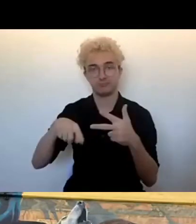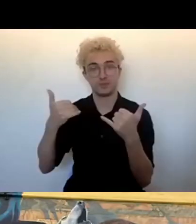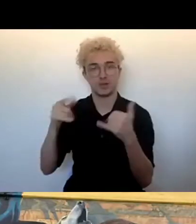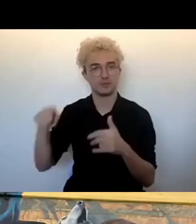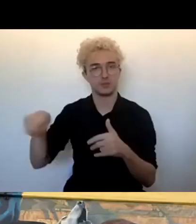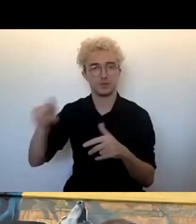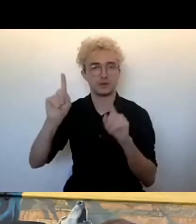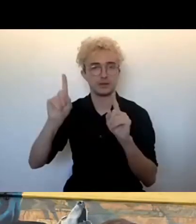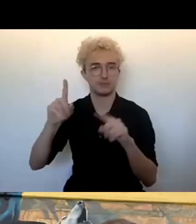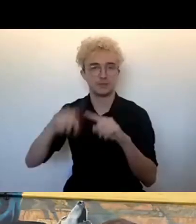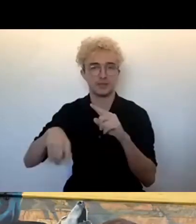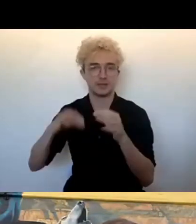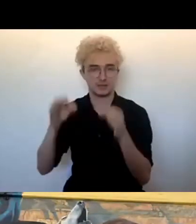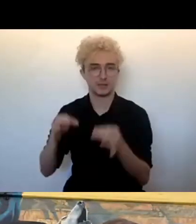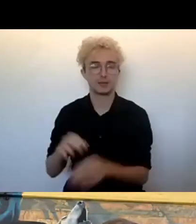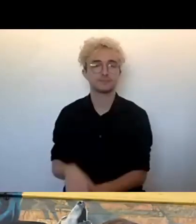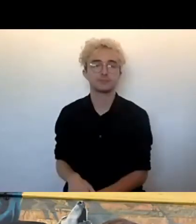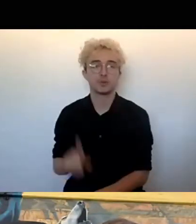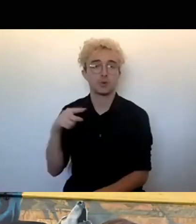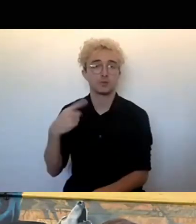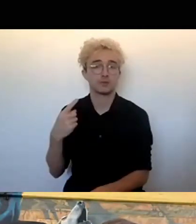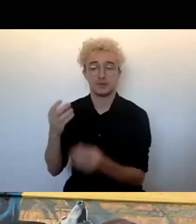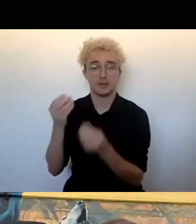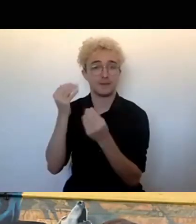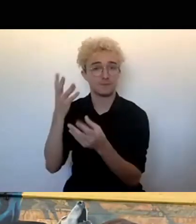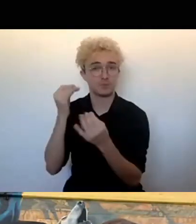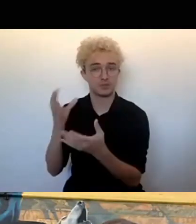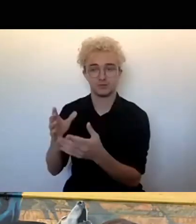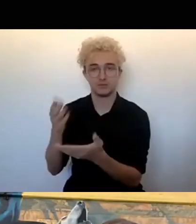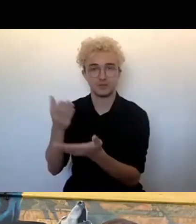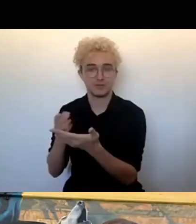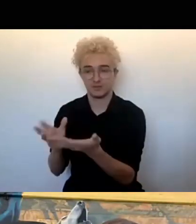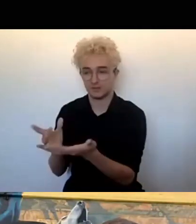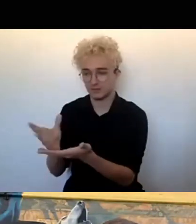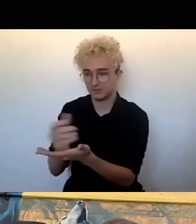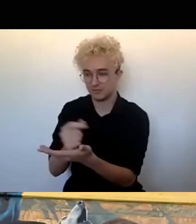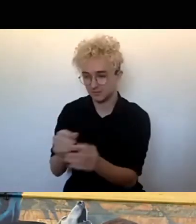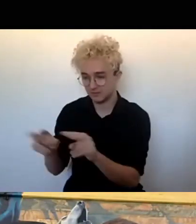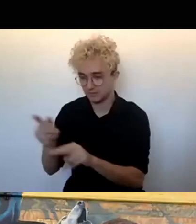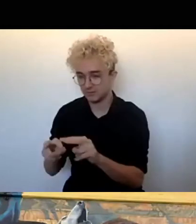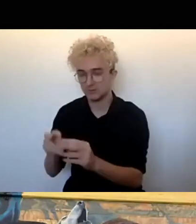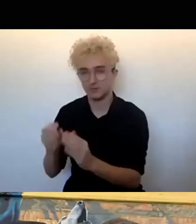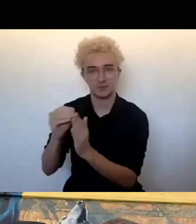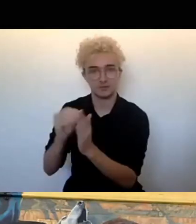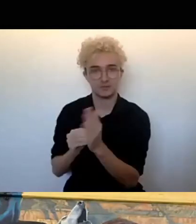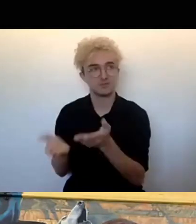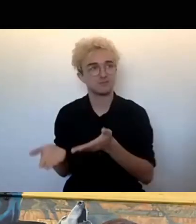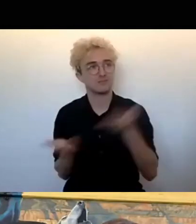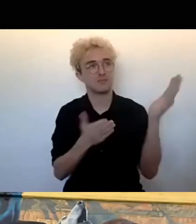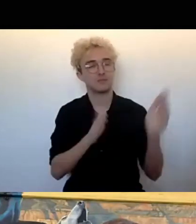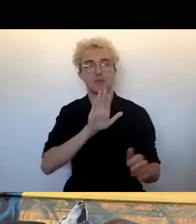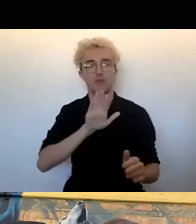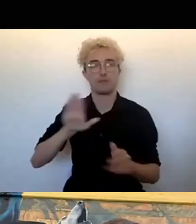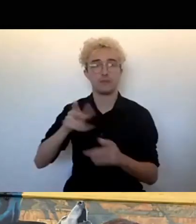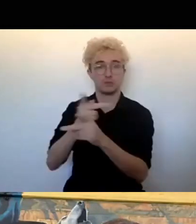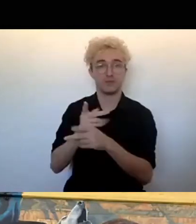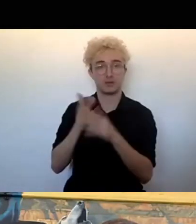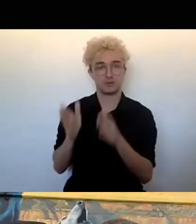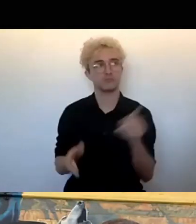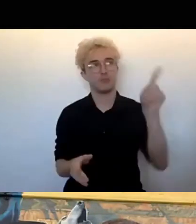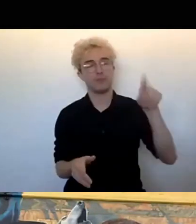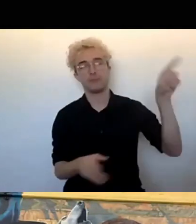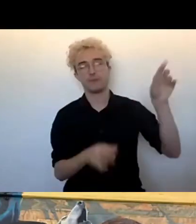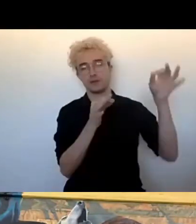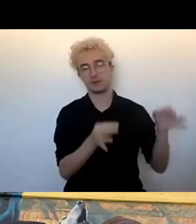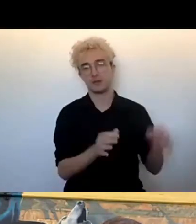it up to their superiors. So we thought that that was a good advance because it means that